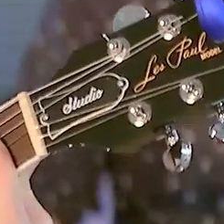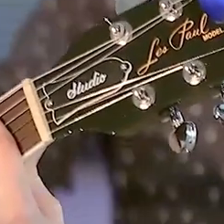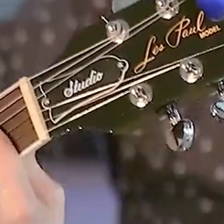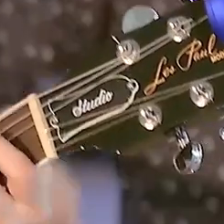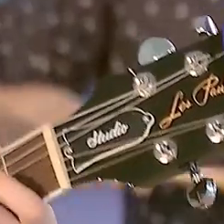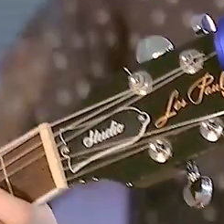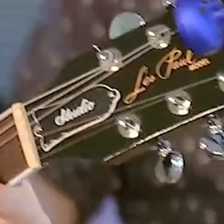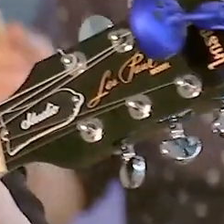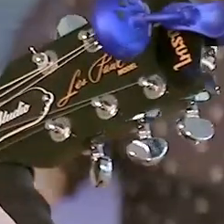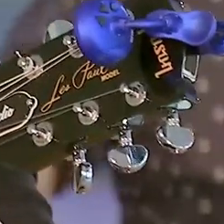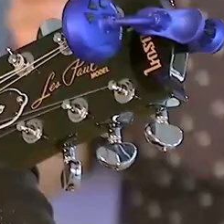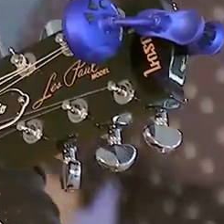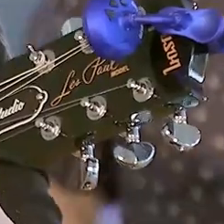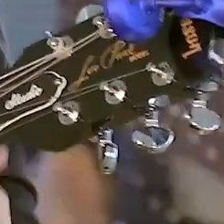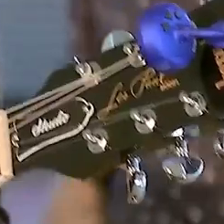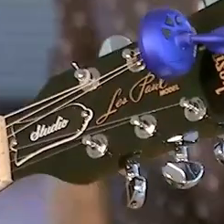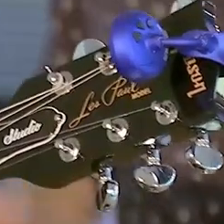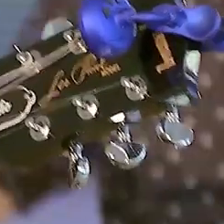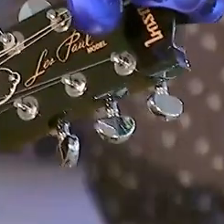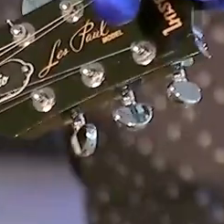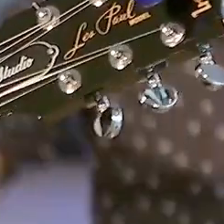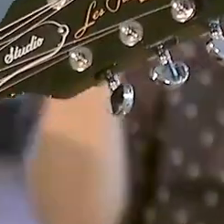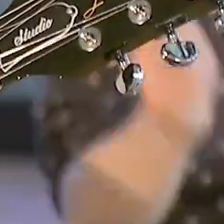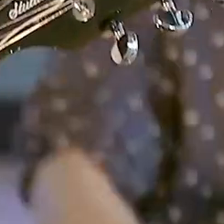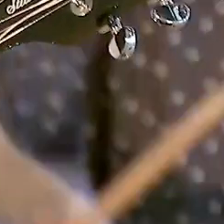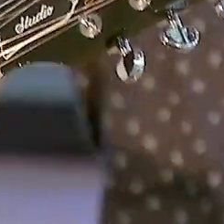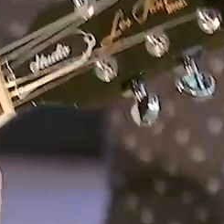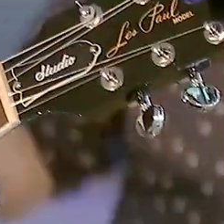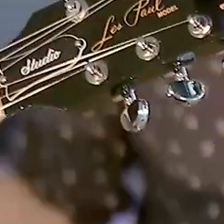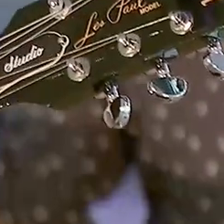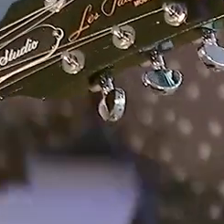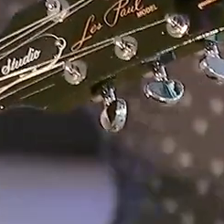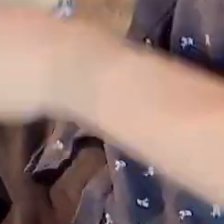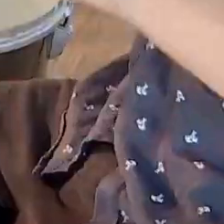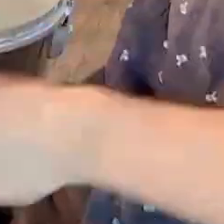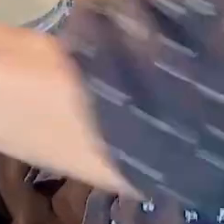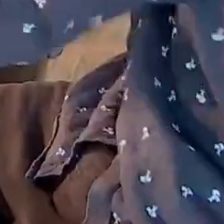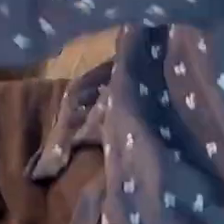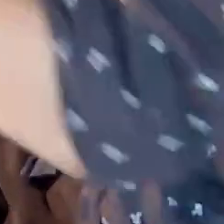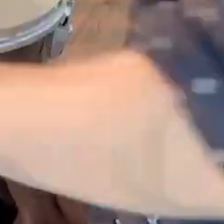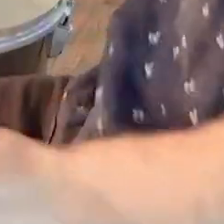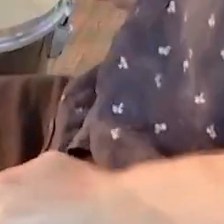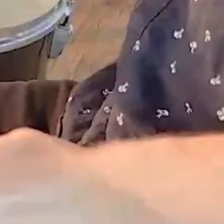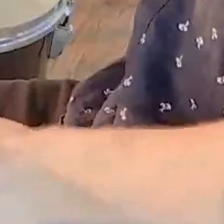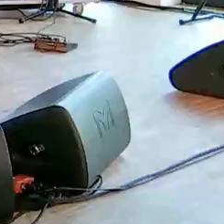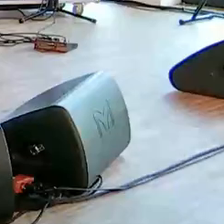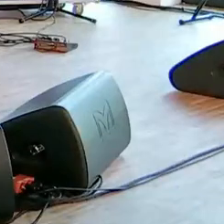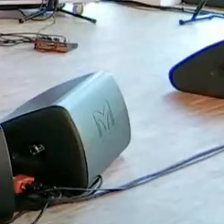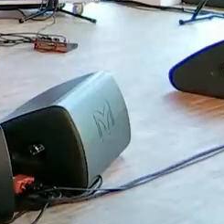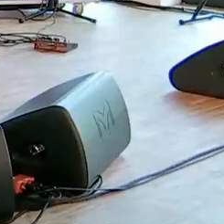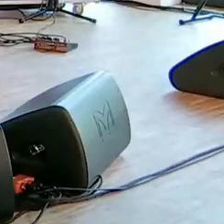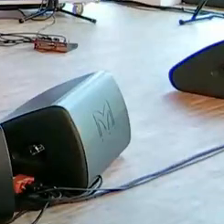tonight. And don't you cry tonight. There's a heaven above you, baby.